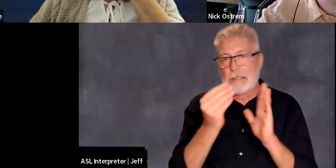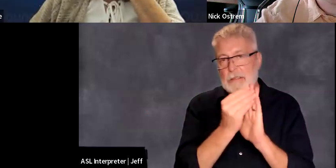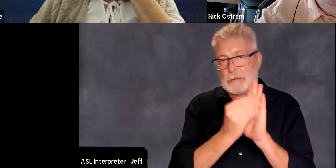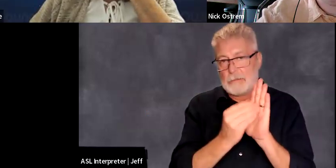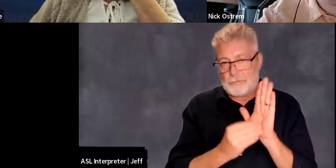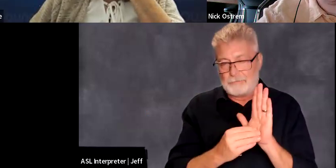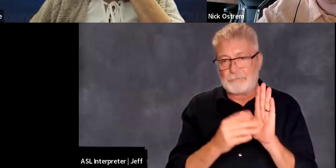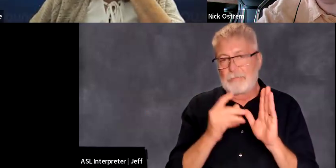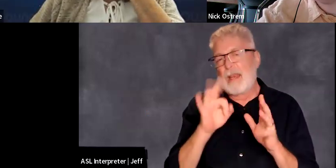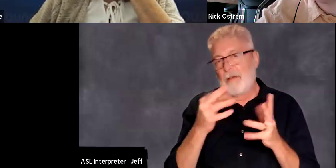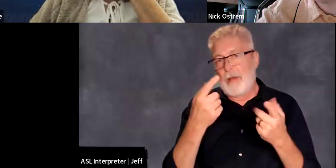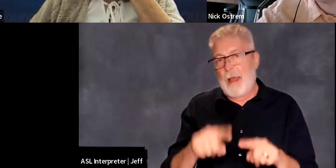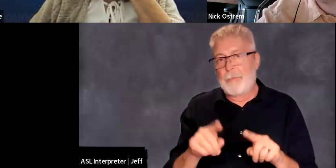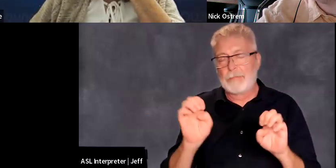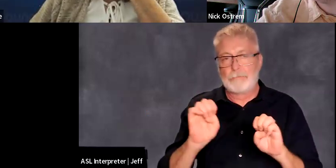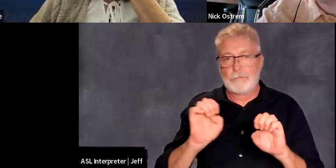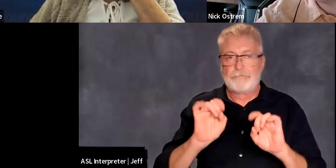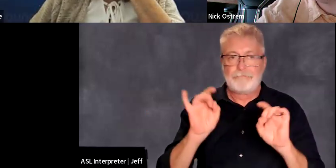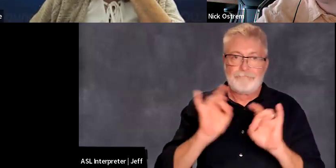separated during a disaster.